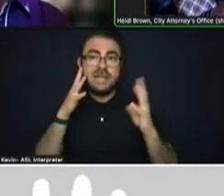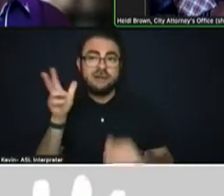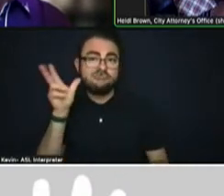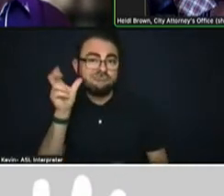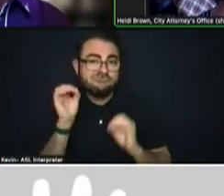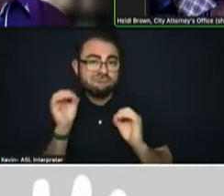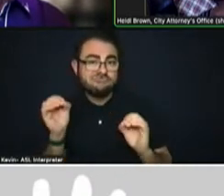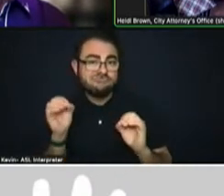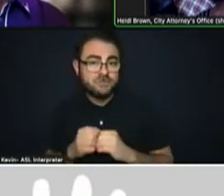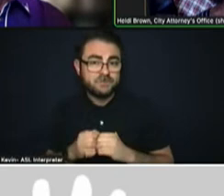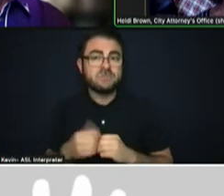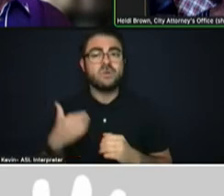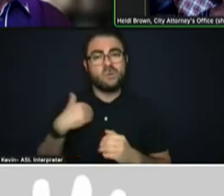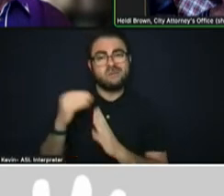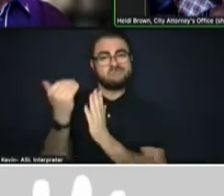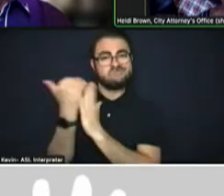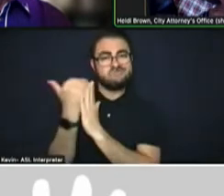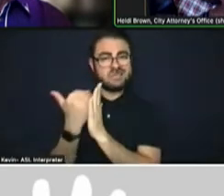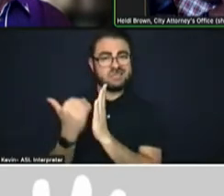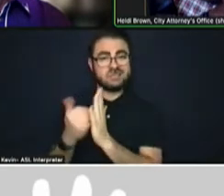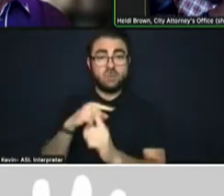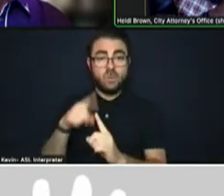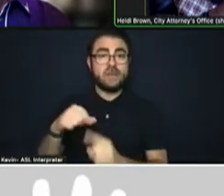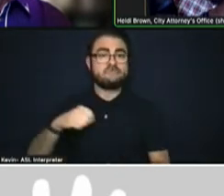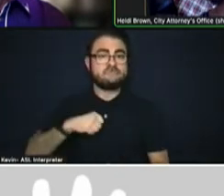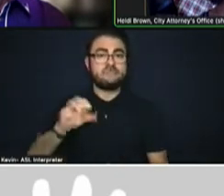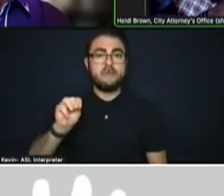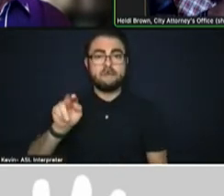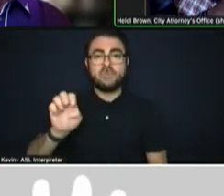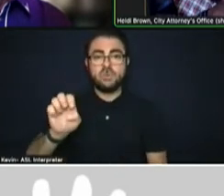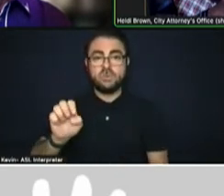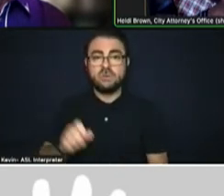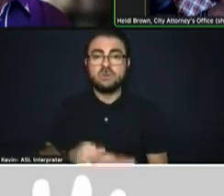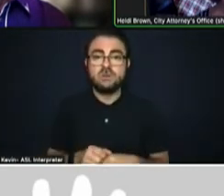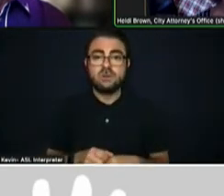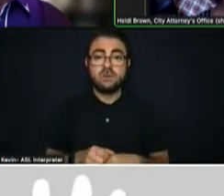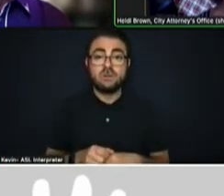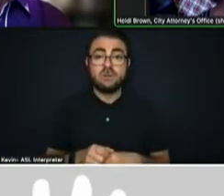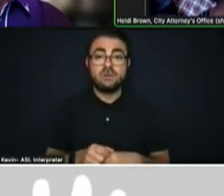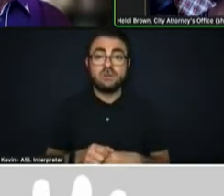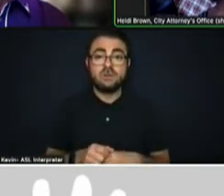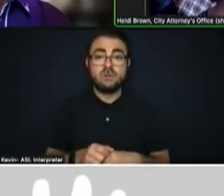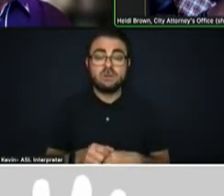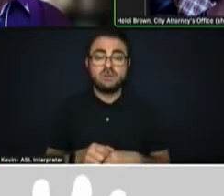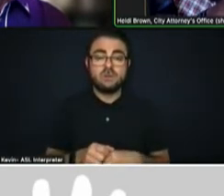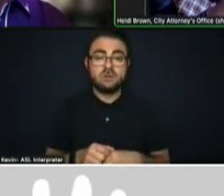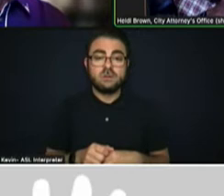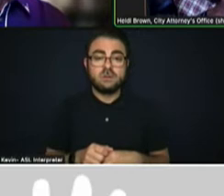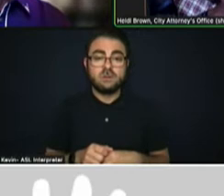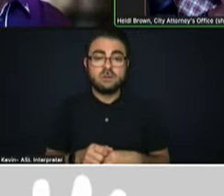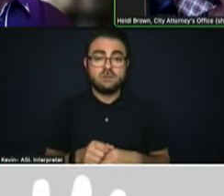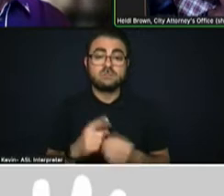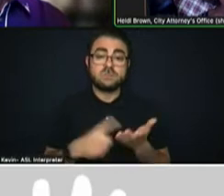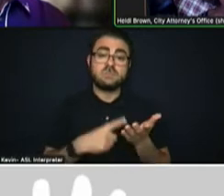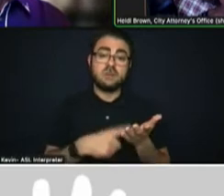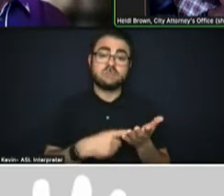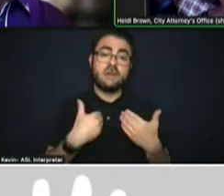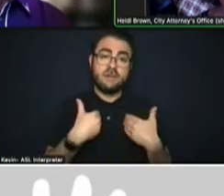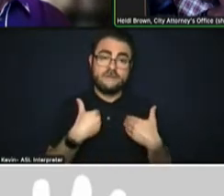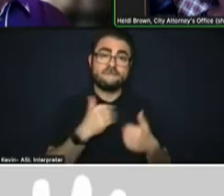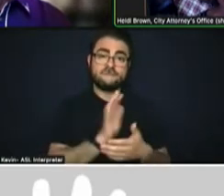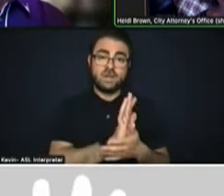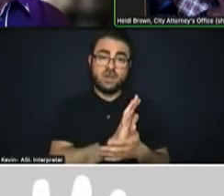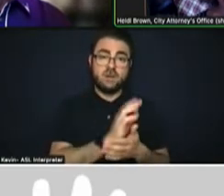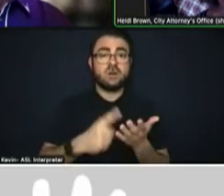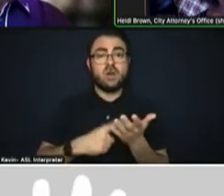can mute their cameras, so there'll be video but no audio, and other instances where they would deactivate their